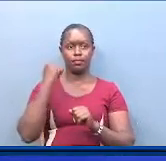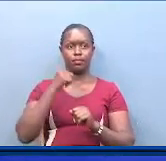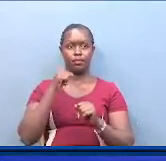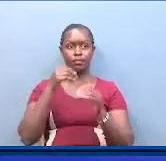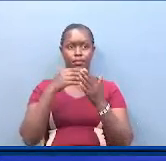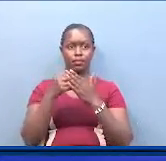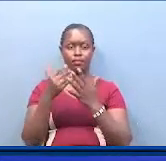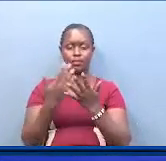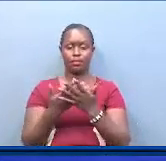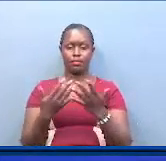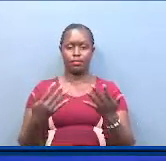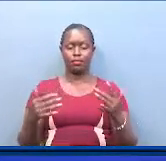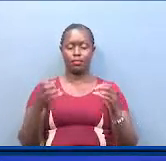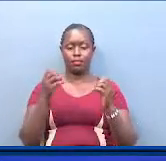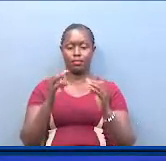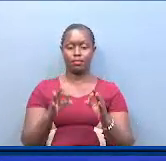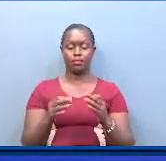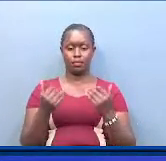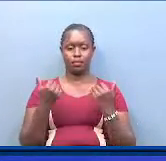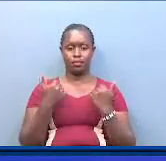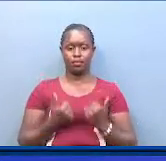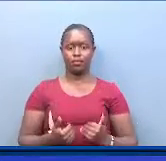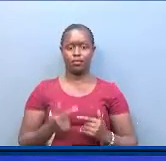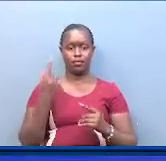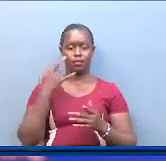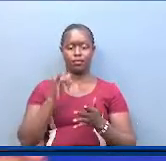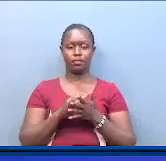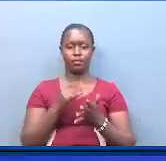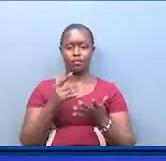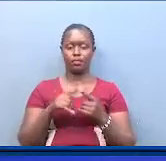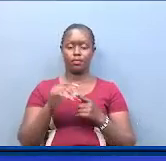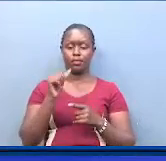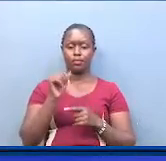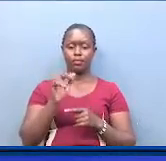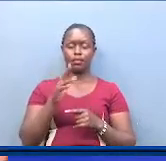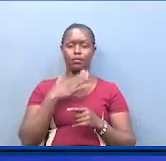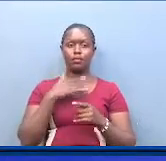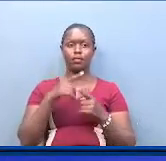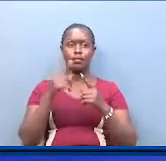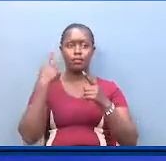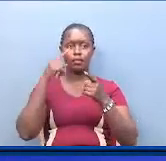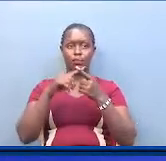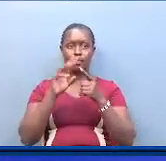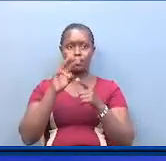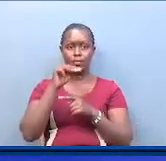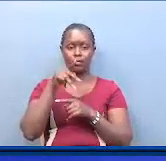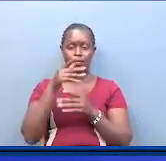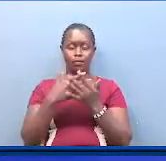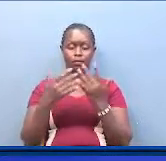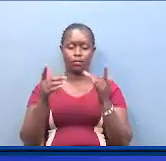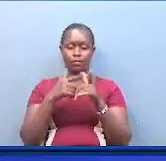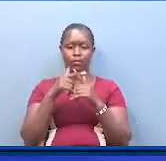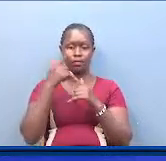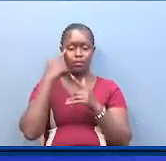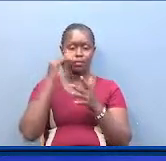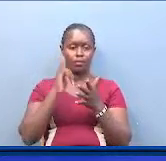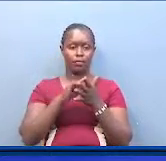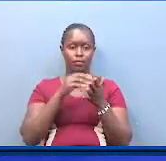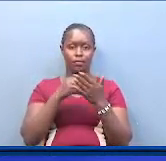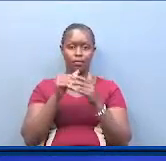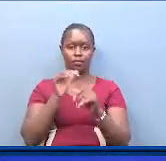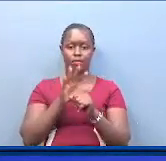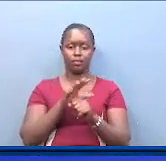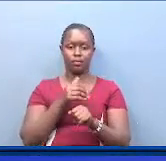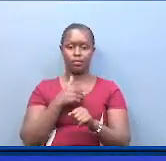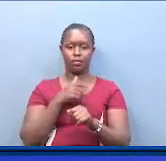money business. And if somebody thinks maybe Abu, you want to vie for a member of parliament somewhere, they think you are a billionaire.